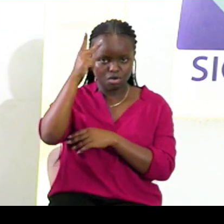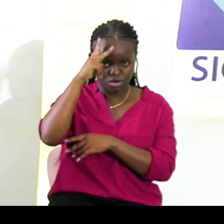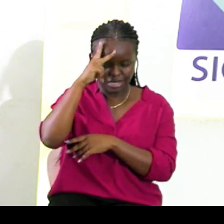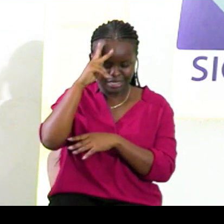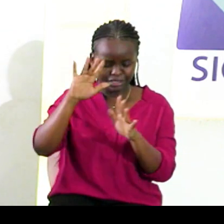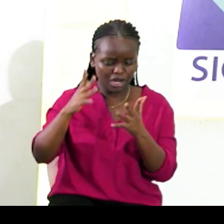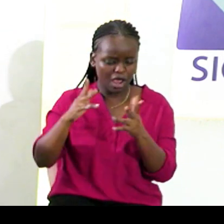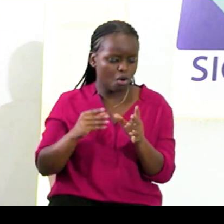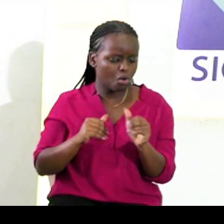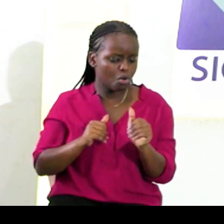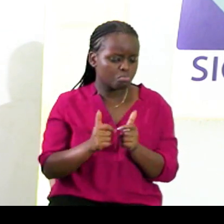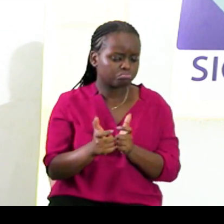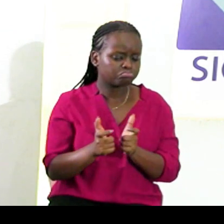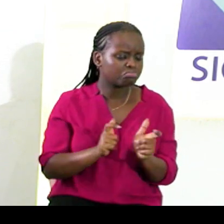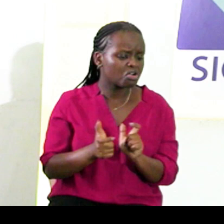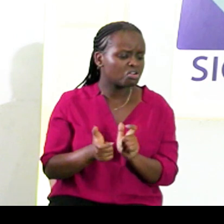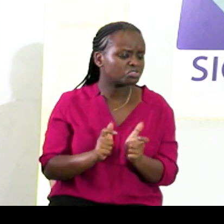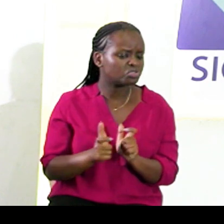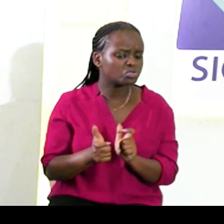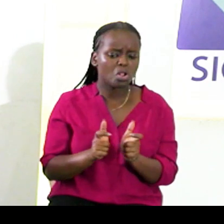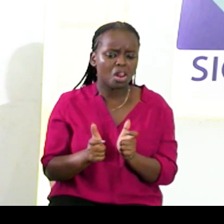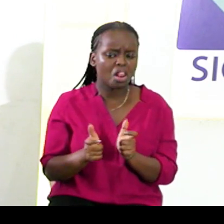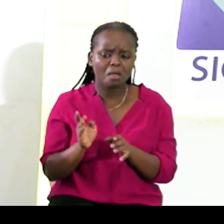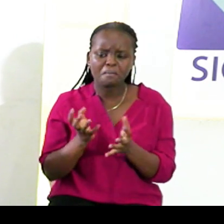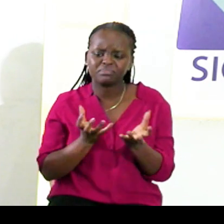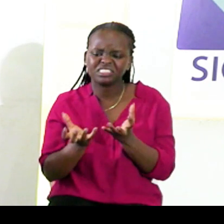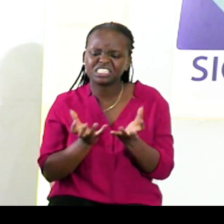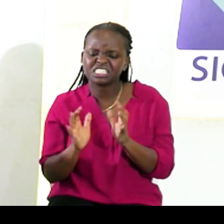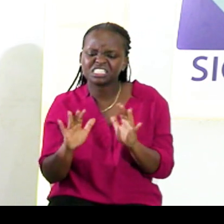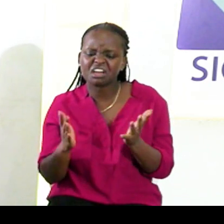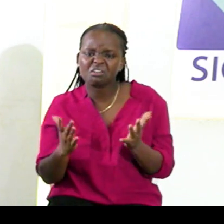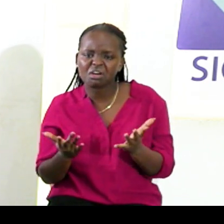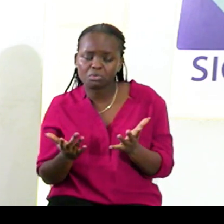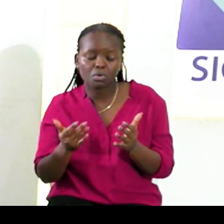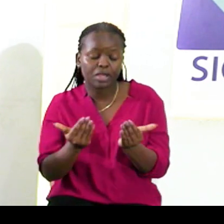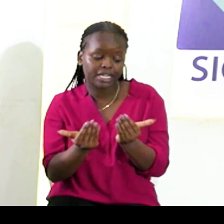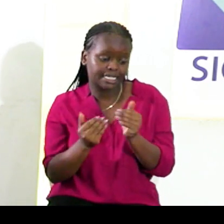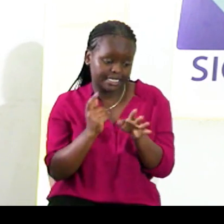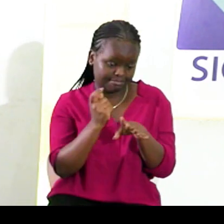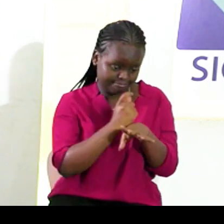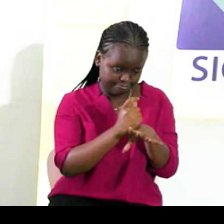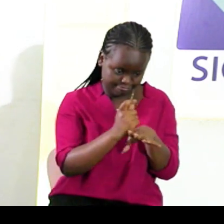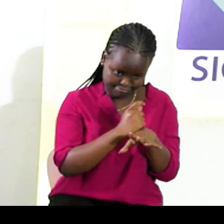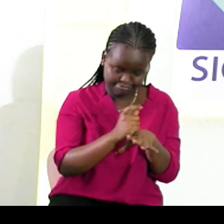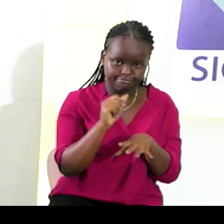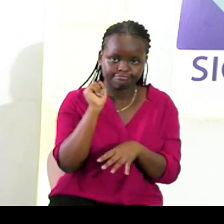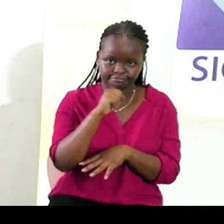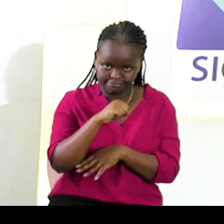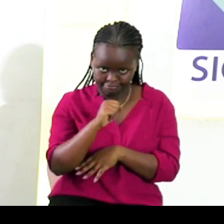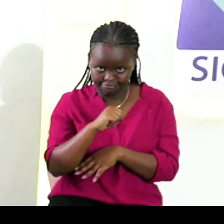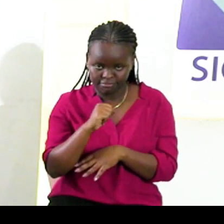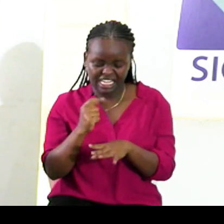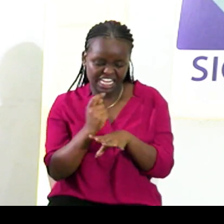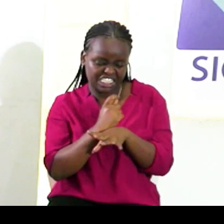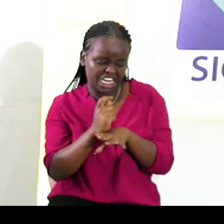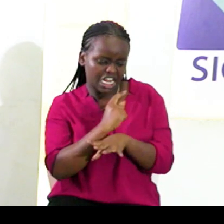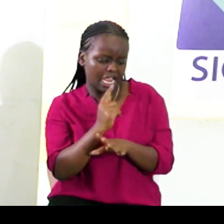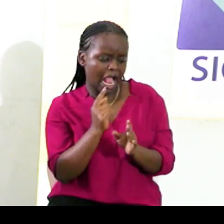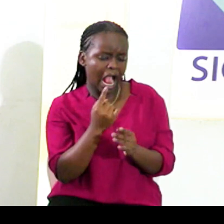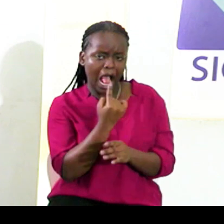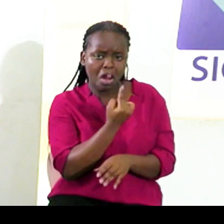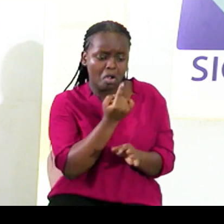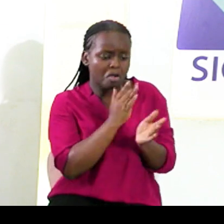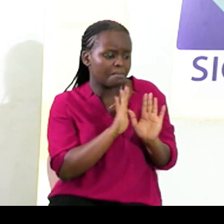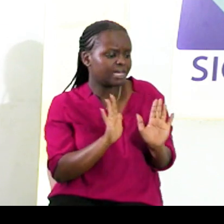govern and control their business. They need to be trained. Yeah, they need to be trained. And not training alone, they need also